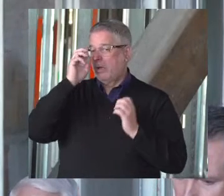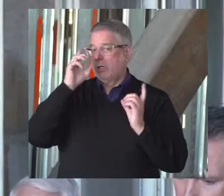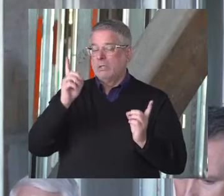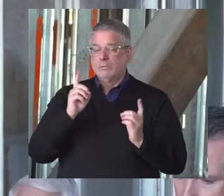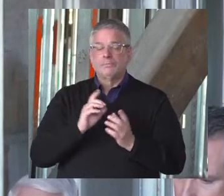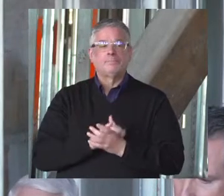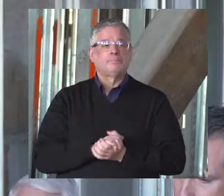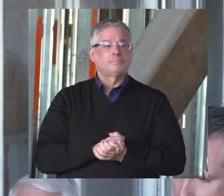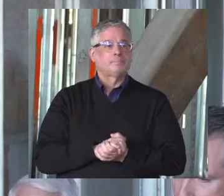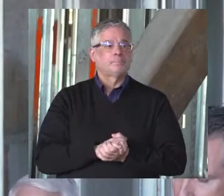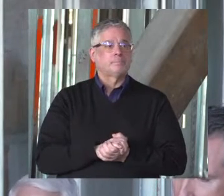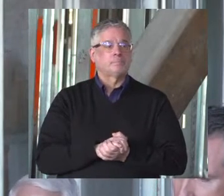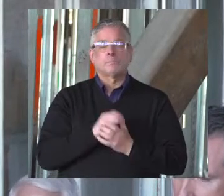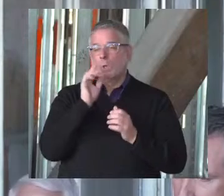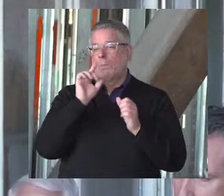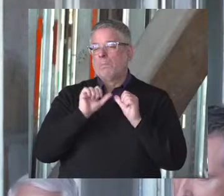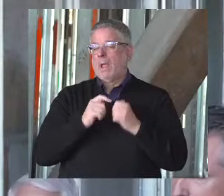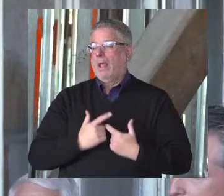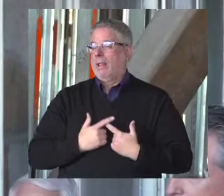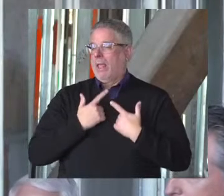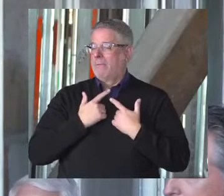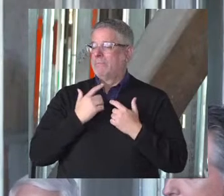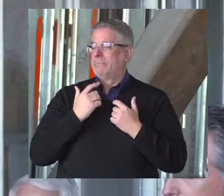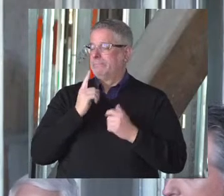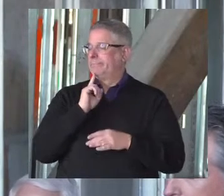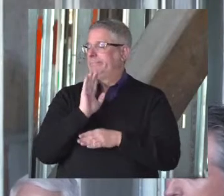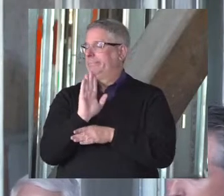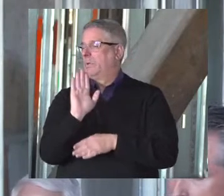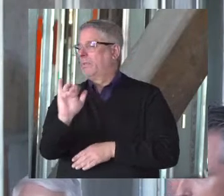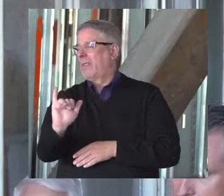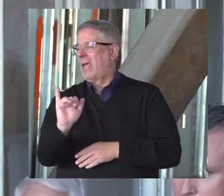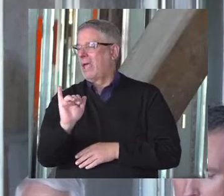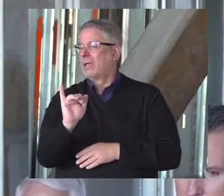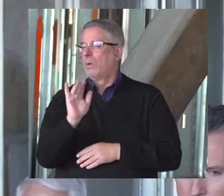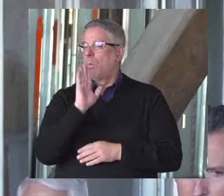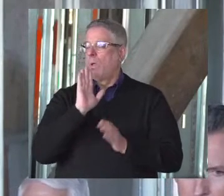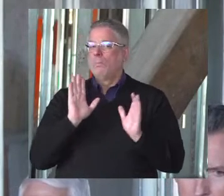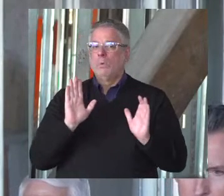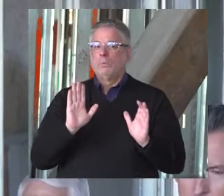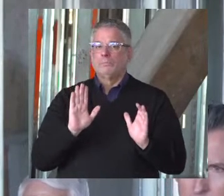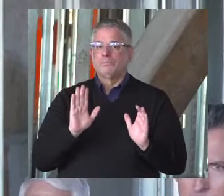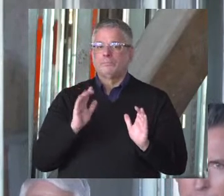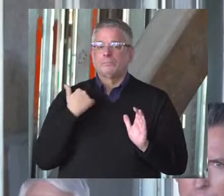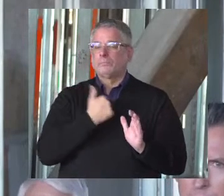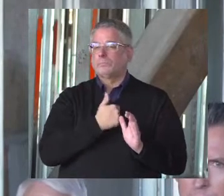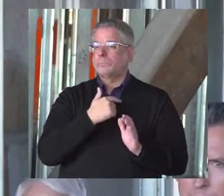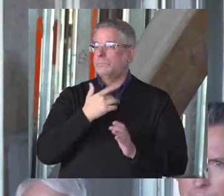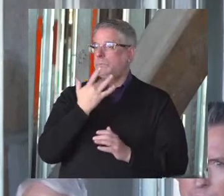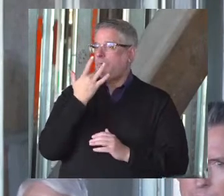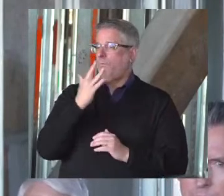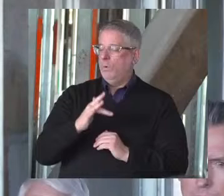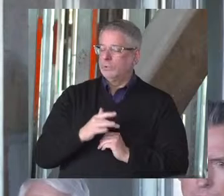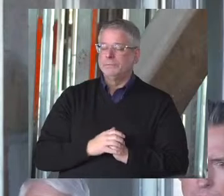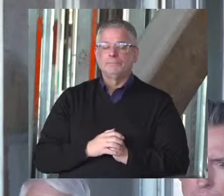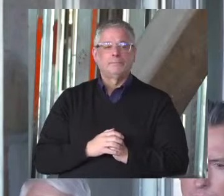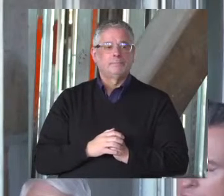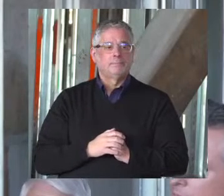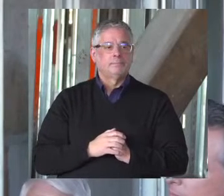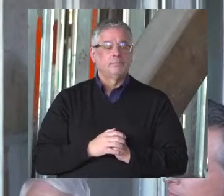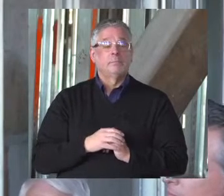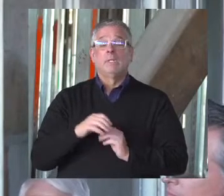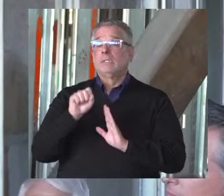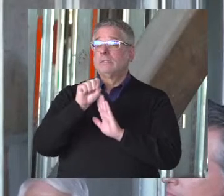and will continue. My life has been dedicated to it, and will continue to push forward. We're particularly fortunate in the